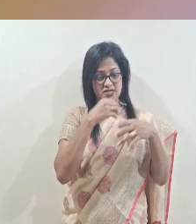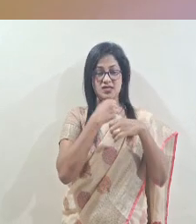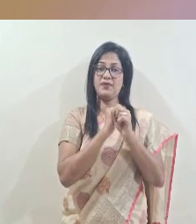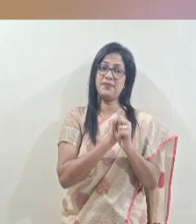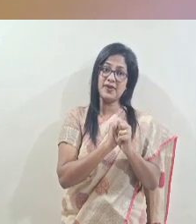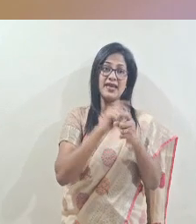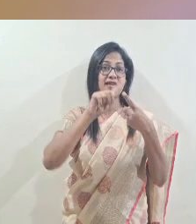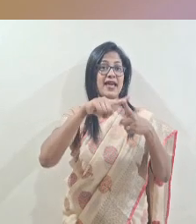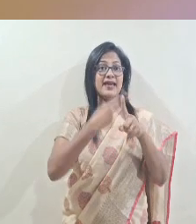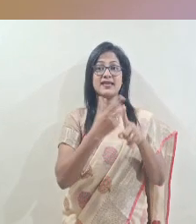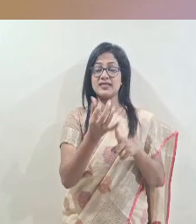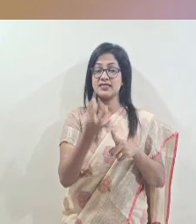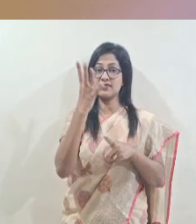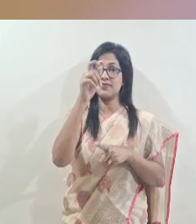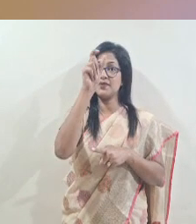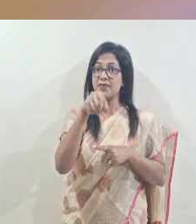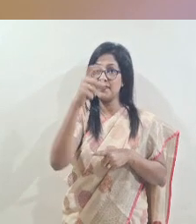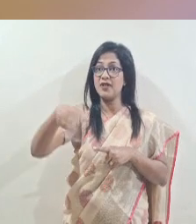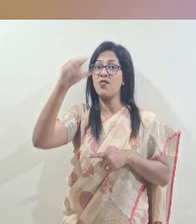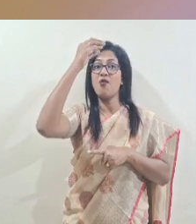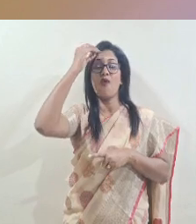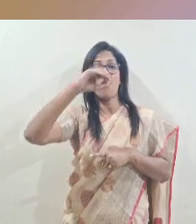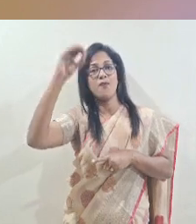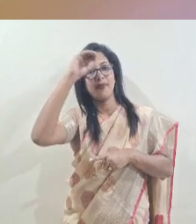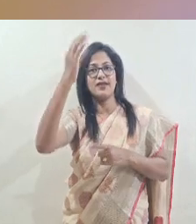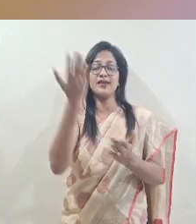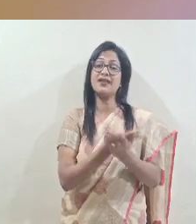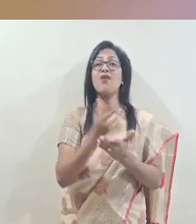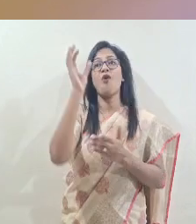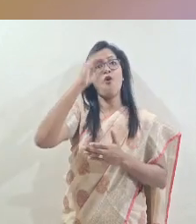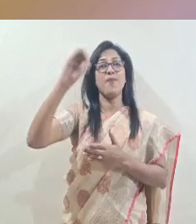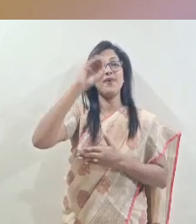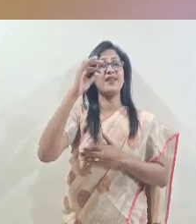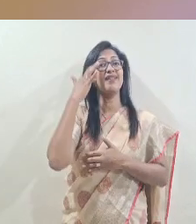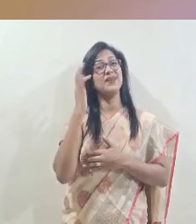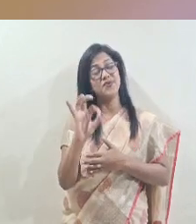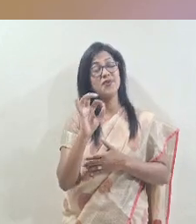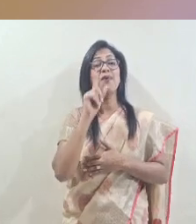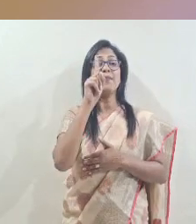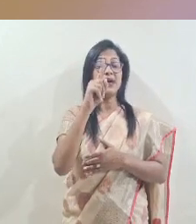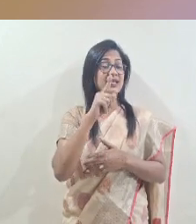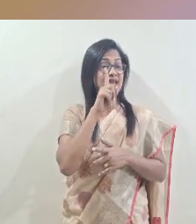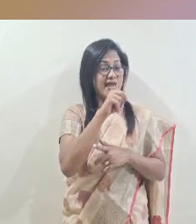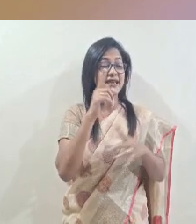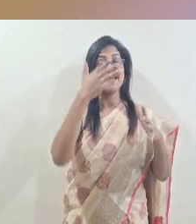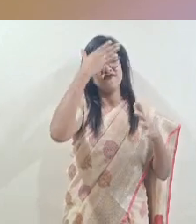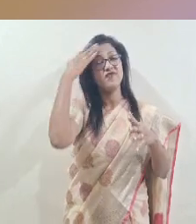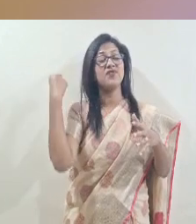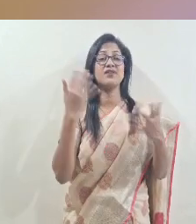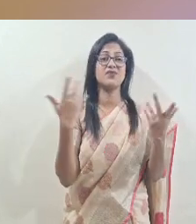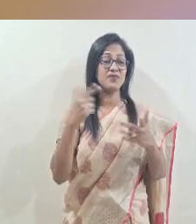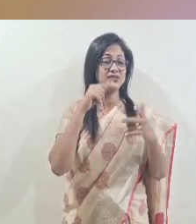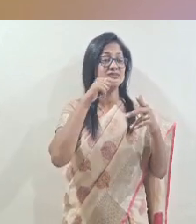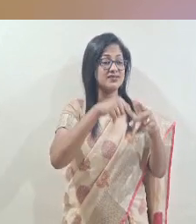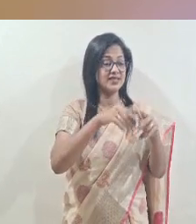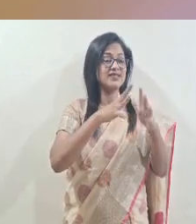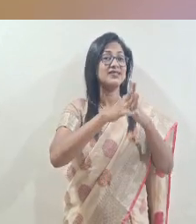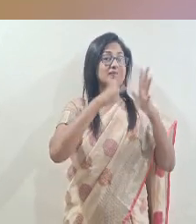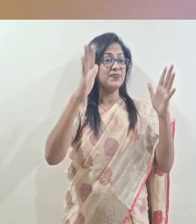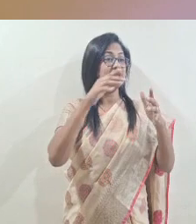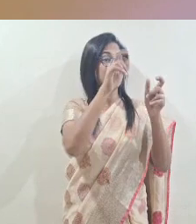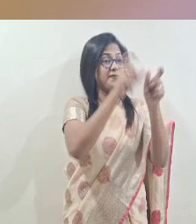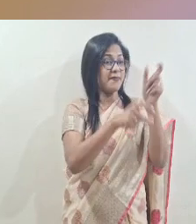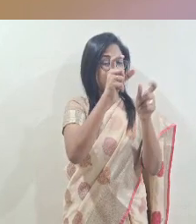developed with experts opinion. So obviously experts opinion is important, but one thing that we are all forgetting is that there is a large set of